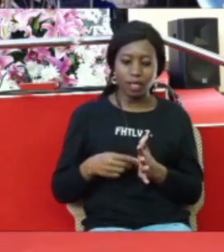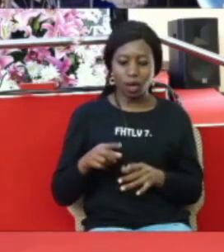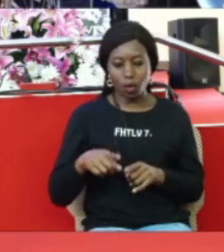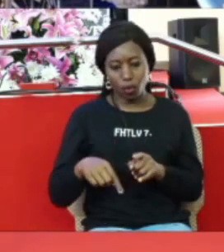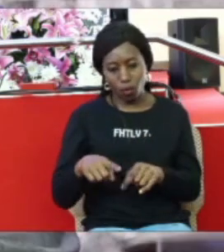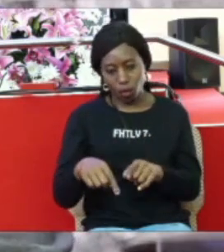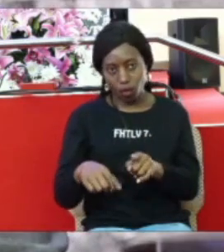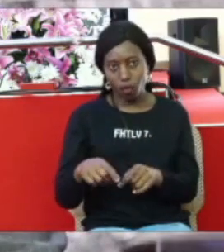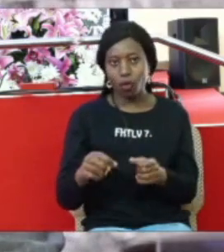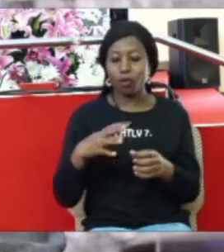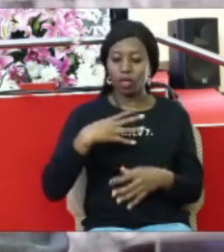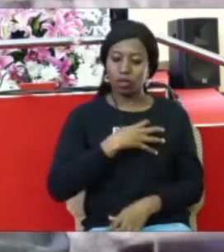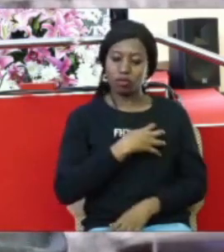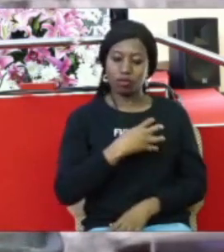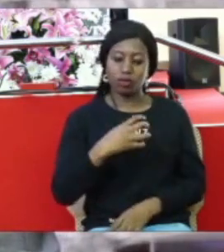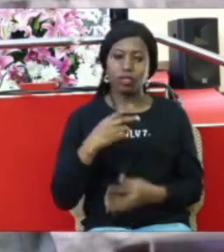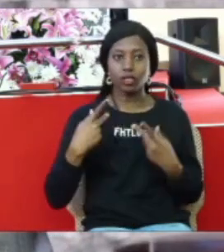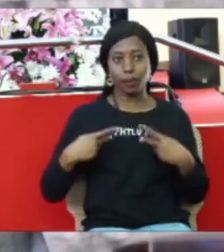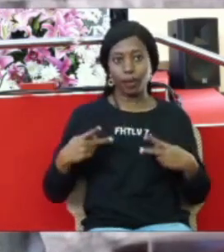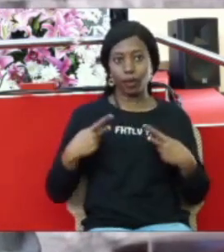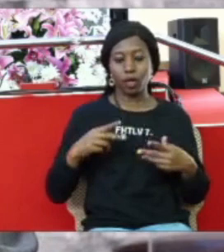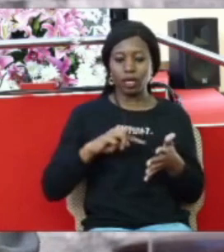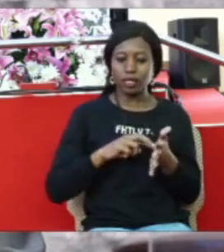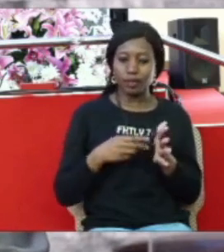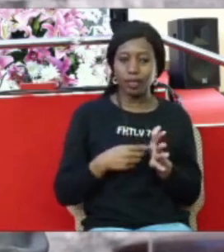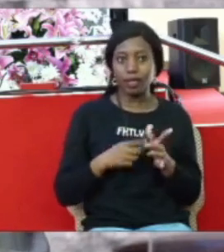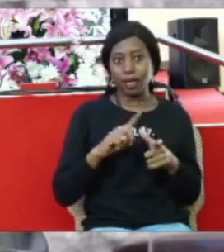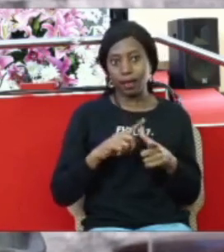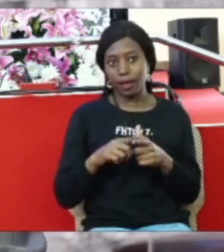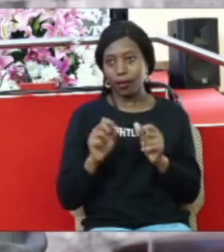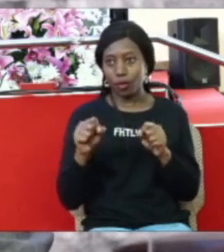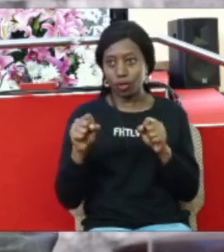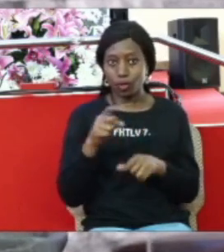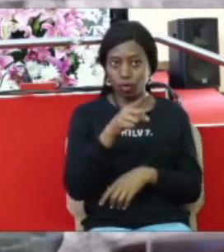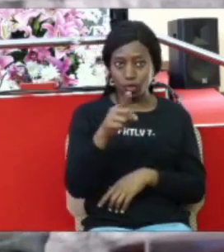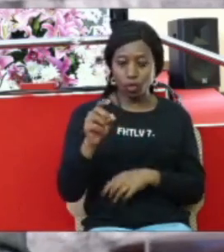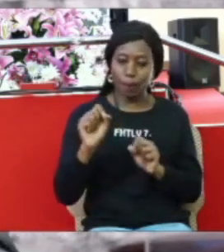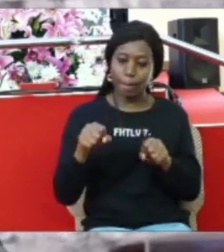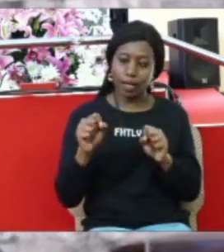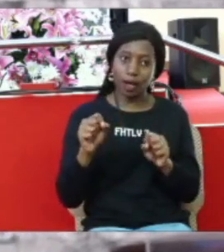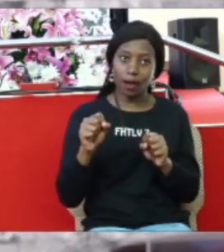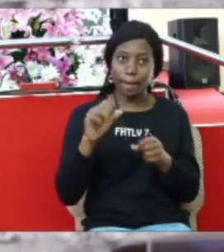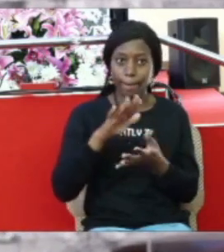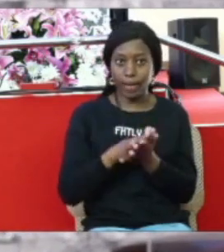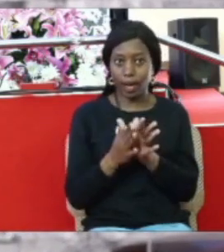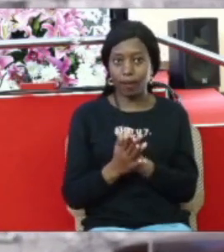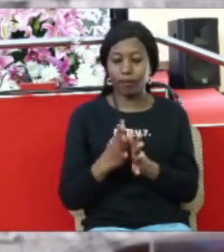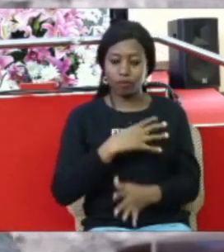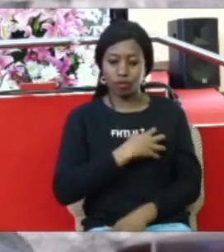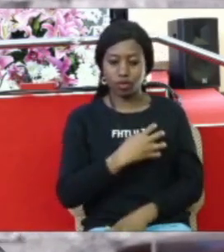the sixth person will be you. And even if you haven't started being a millionaire, they will push you into becoming a millionaire. Walk with the people